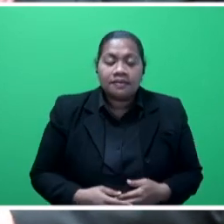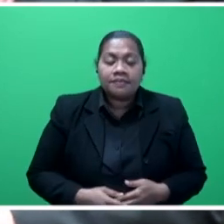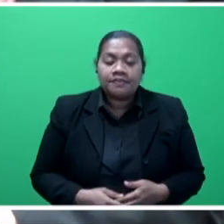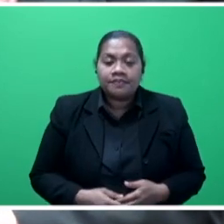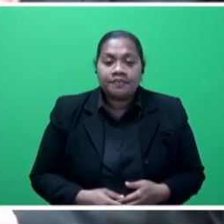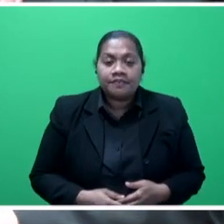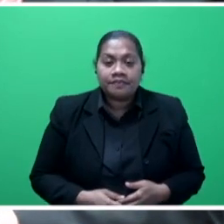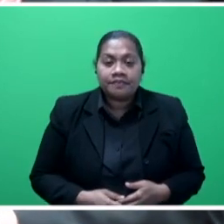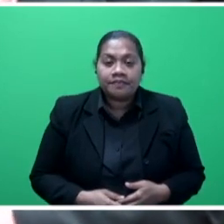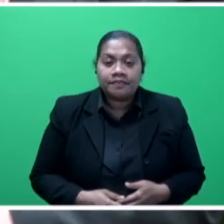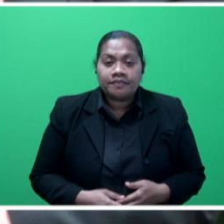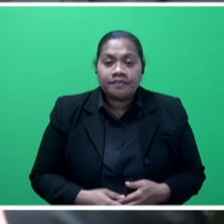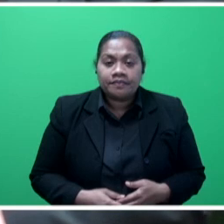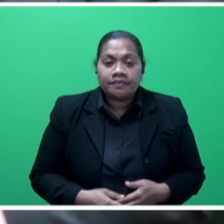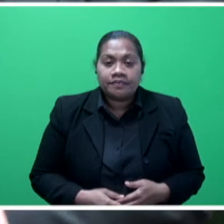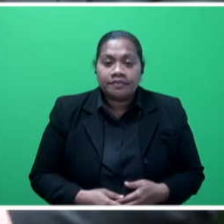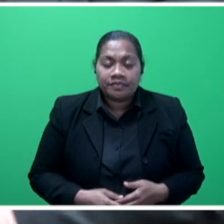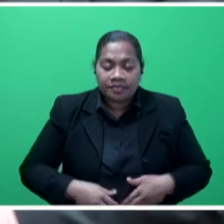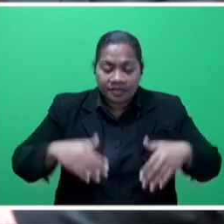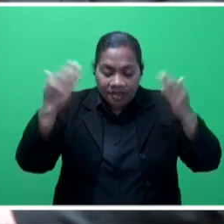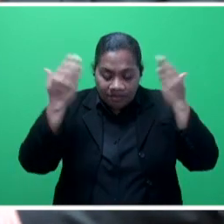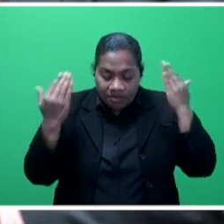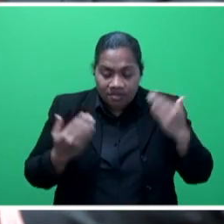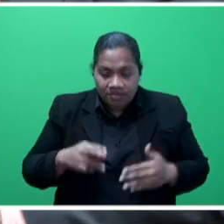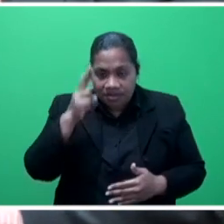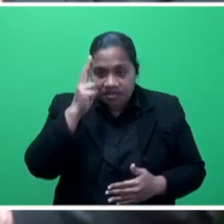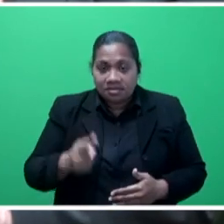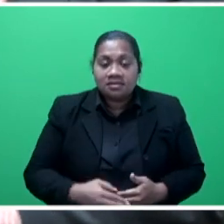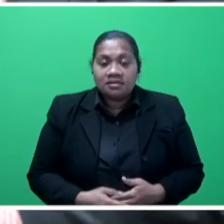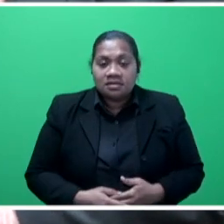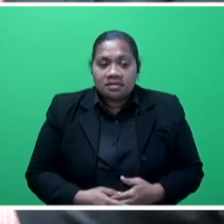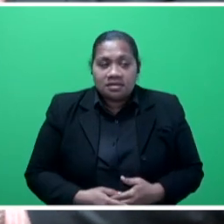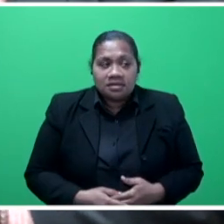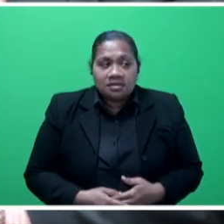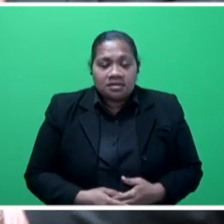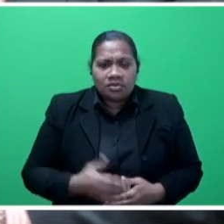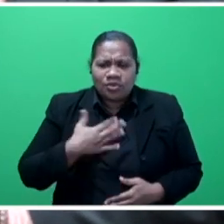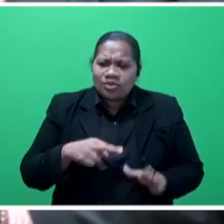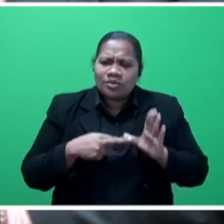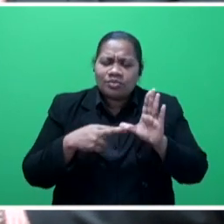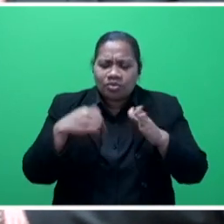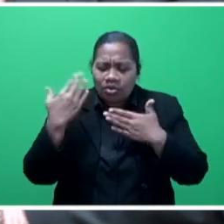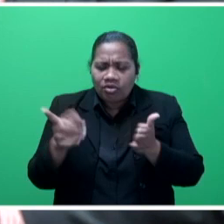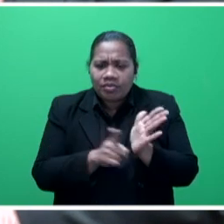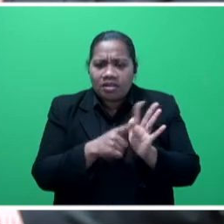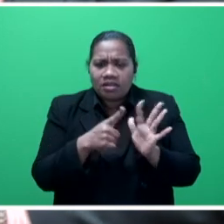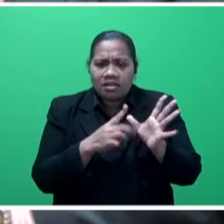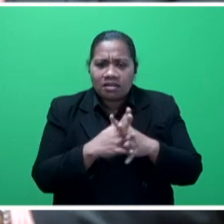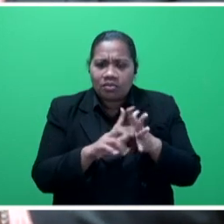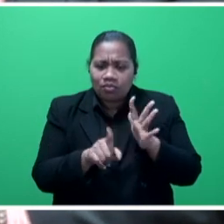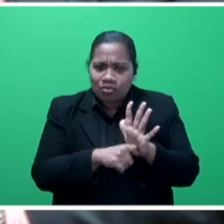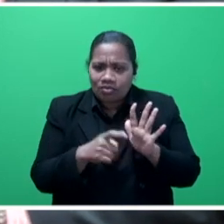Mr. Speaker, sir, let me respond to Honorable Lewere regarding grog consumption.